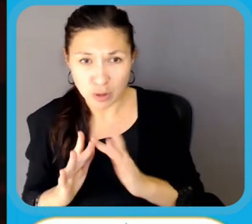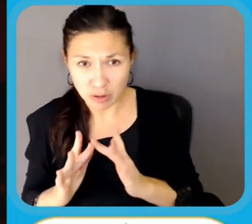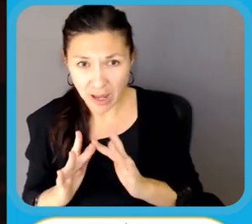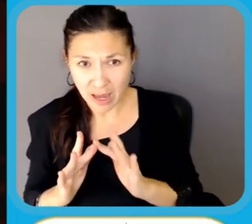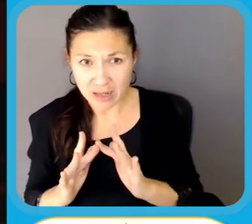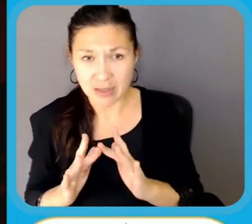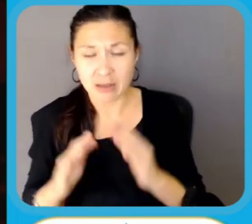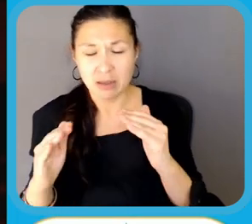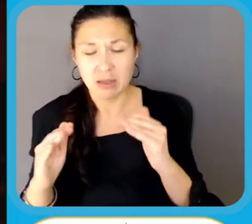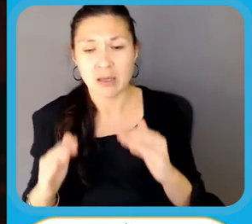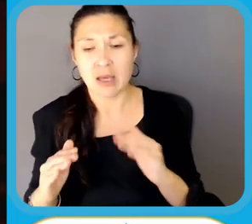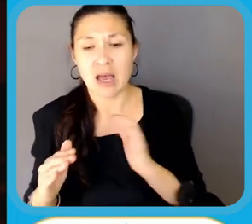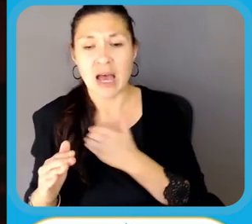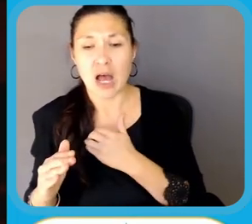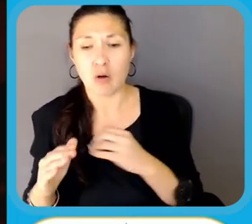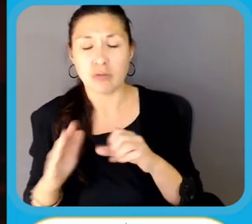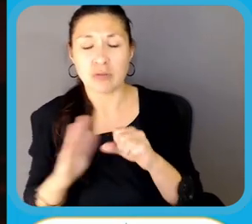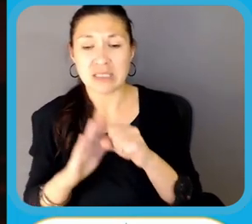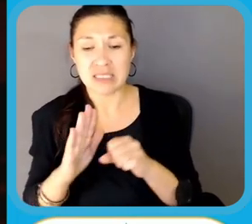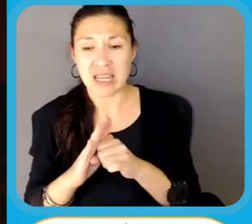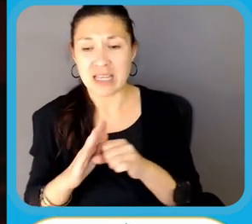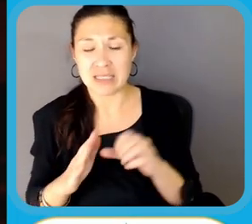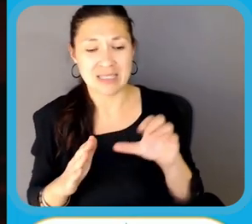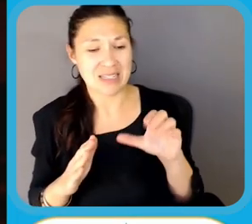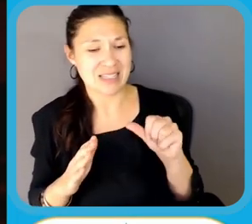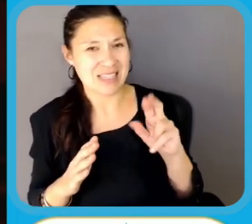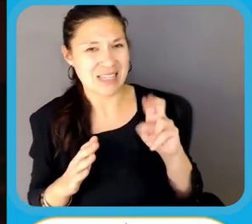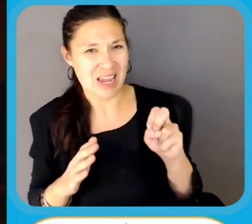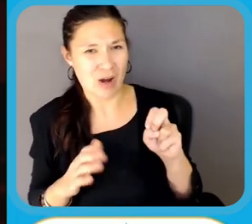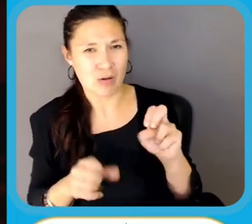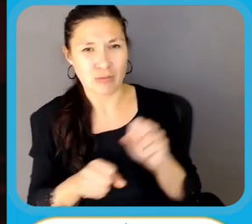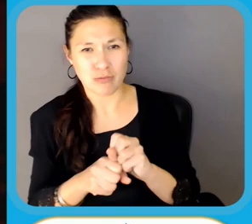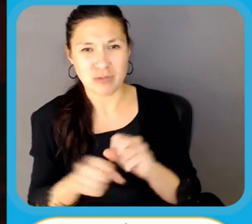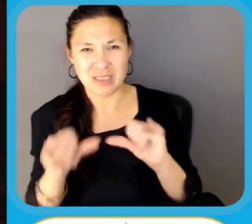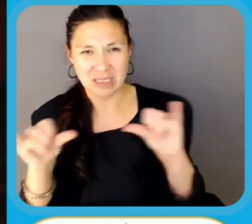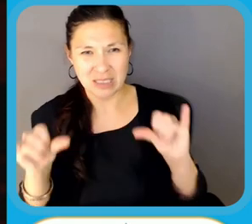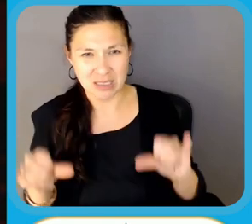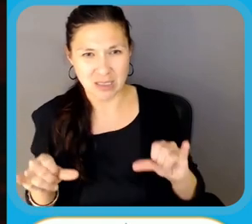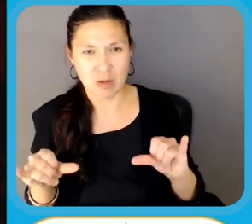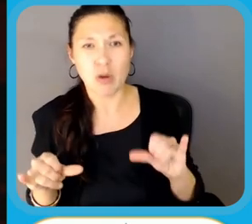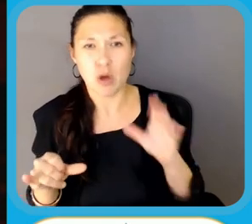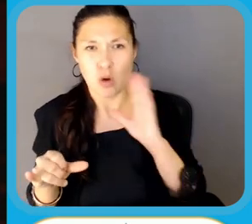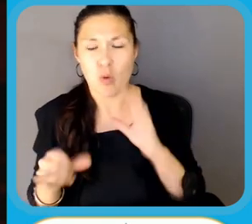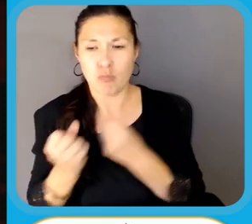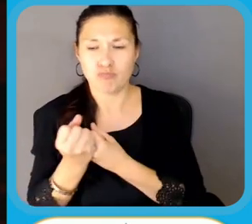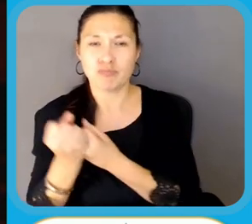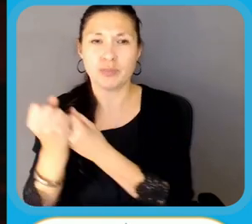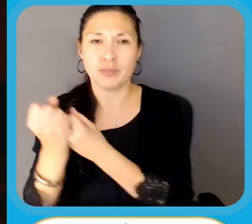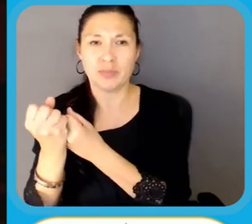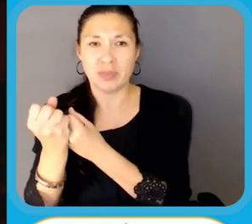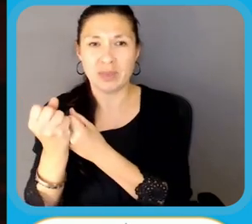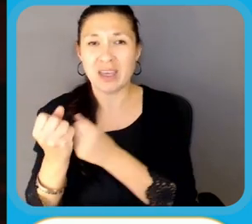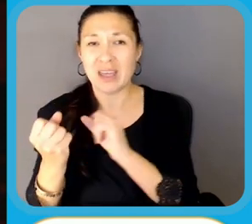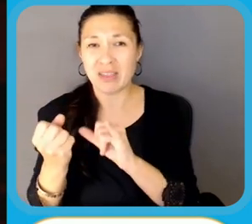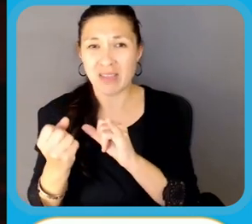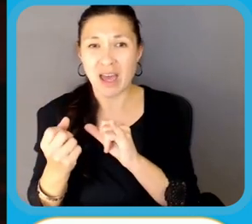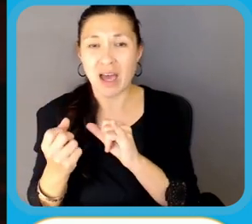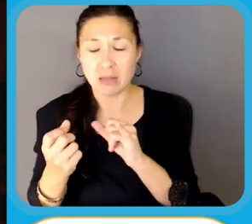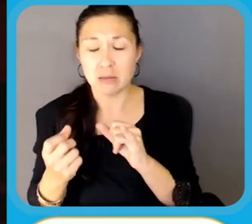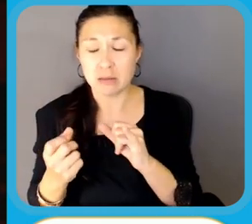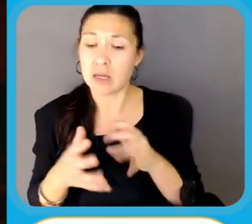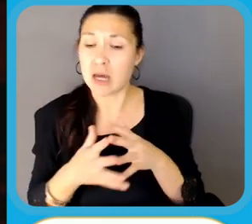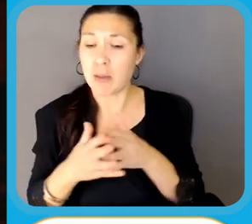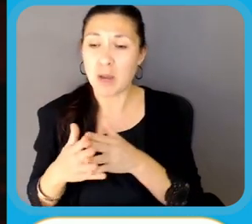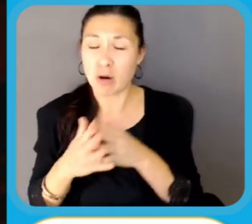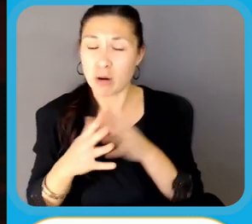state's care infrastructure. This is what I call American aspiration. That